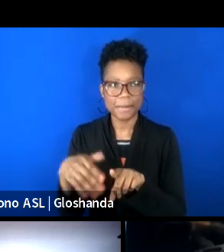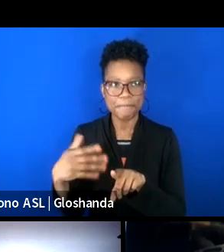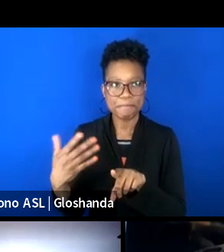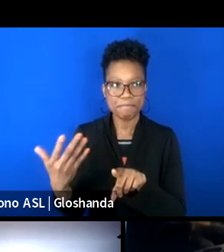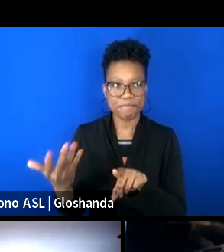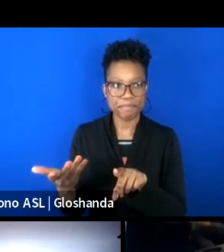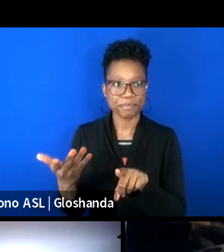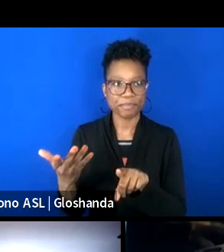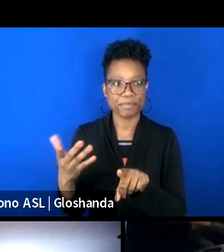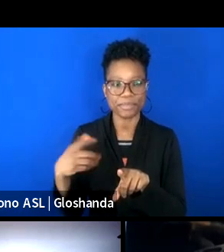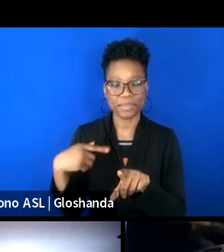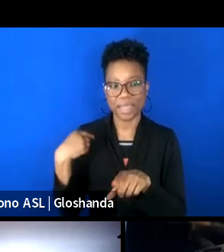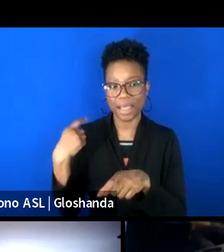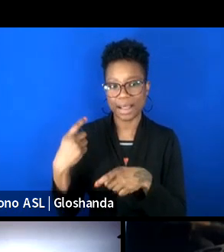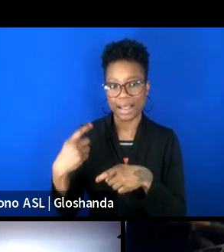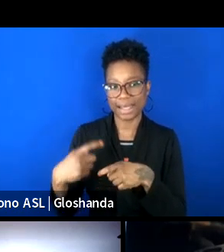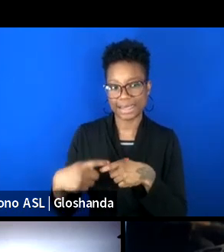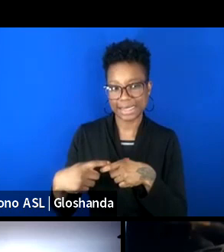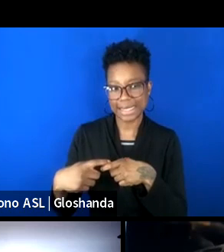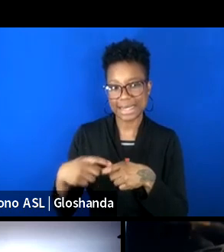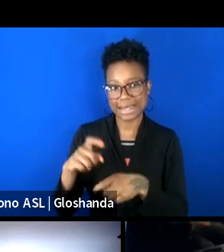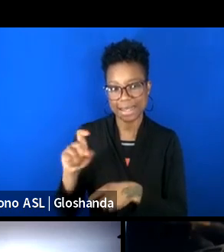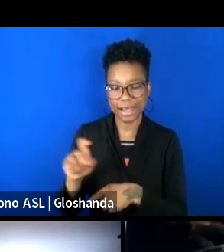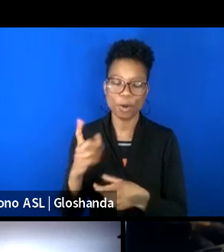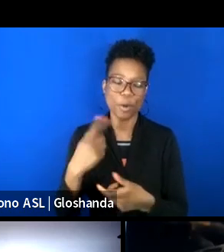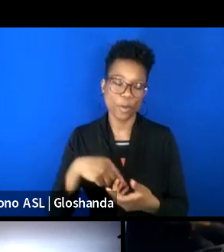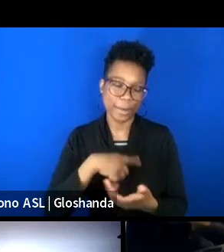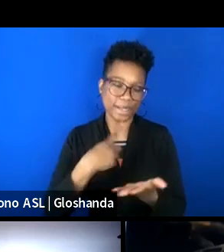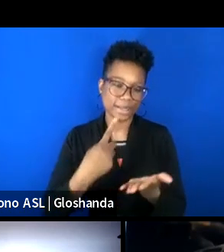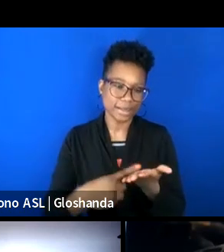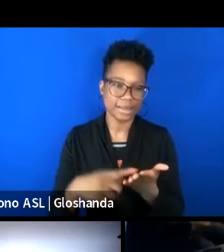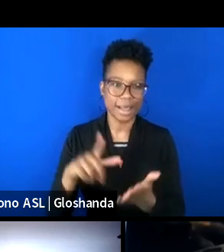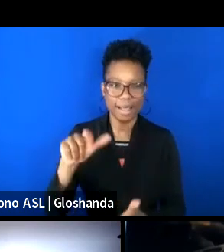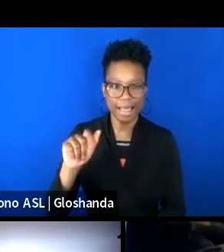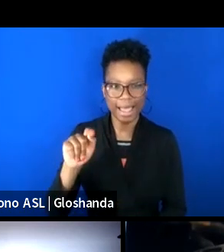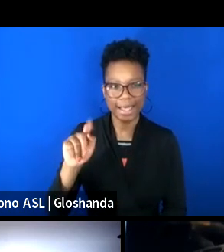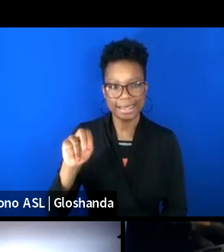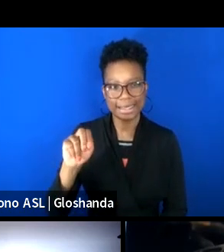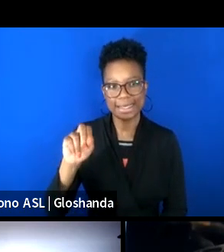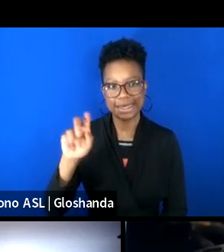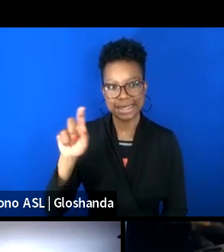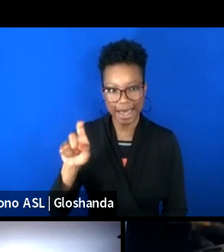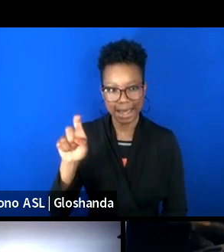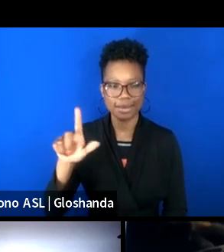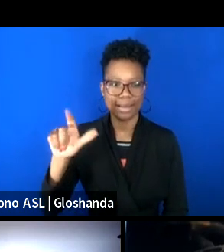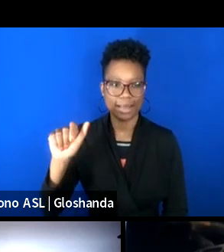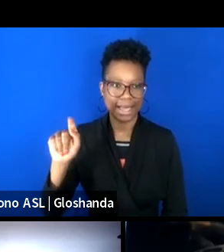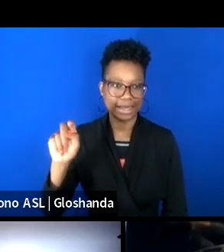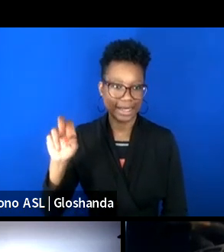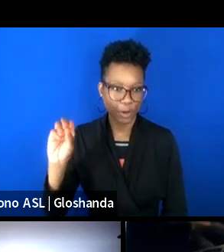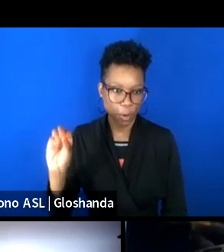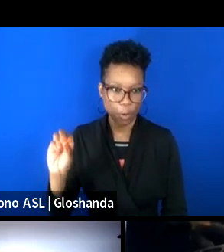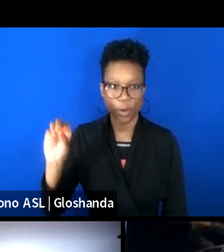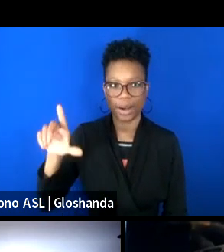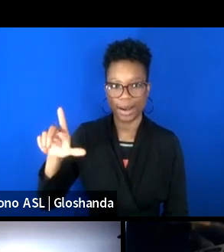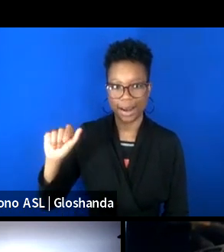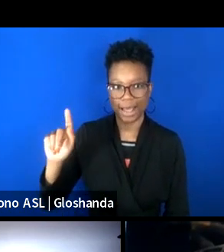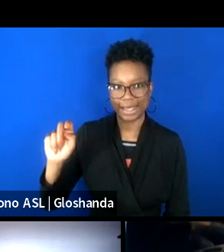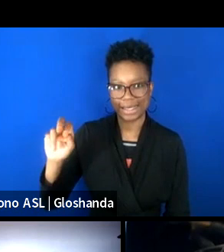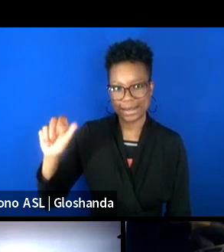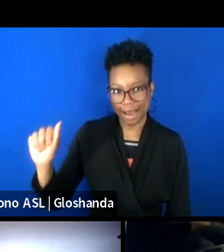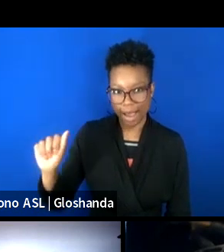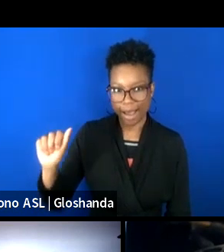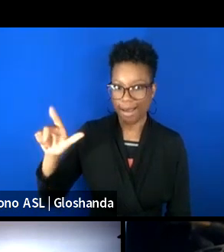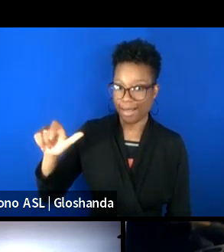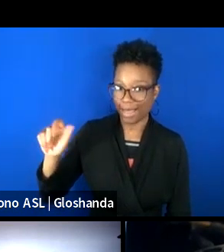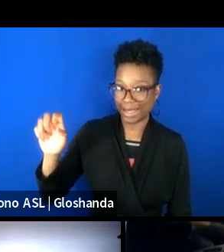as Latin. So we've been talking about Latine, Latinx, Latino, Latina, Latin, and all of that. So I've started to